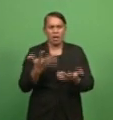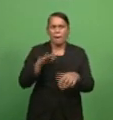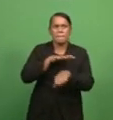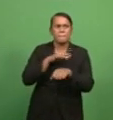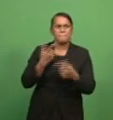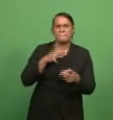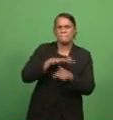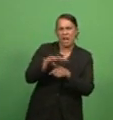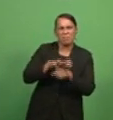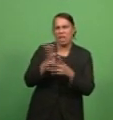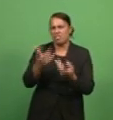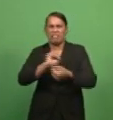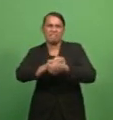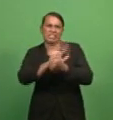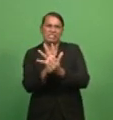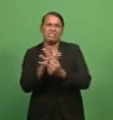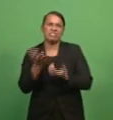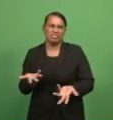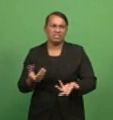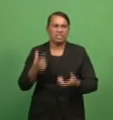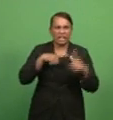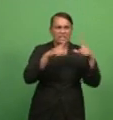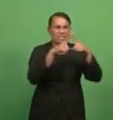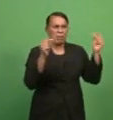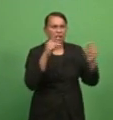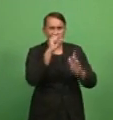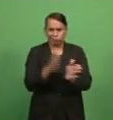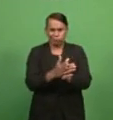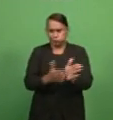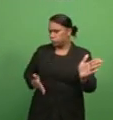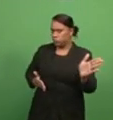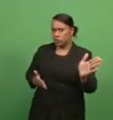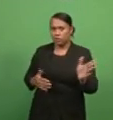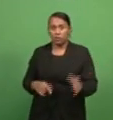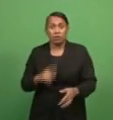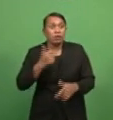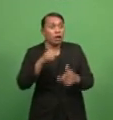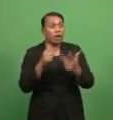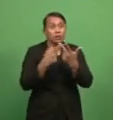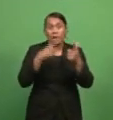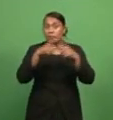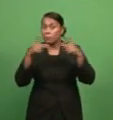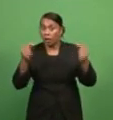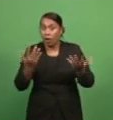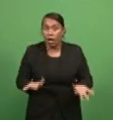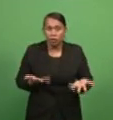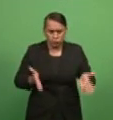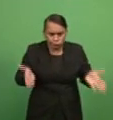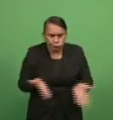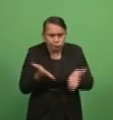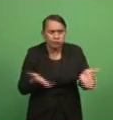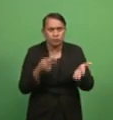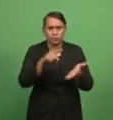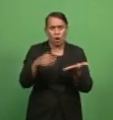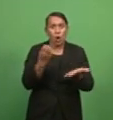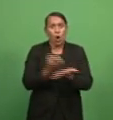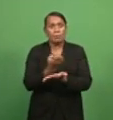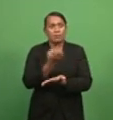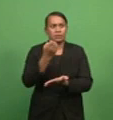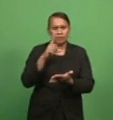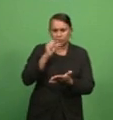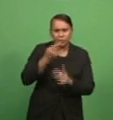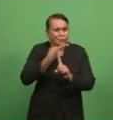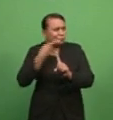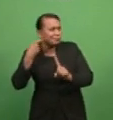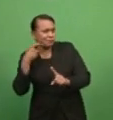country back into deflation. Meanwhile, Japan's new economic stimulus package in response to the coronavirus pandemic is estimated to